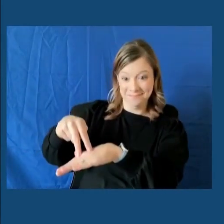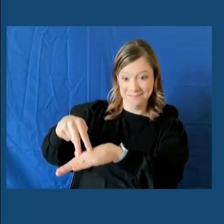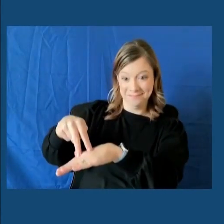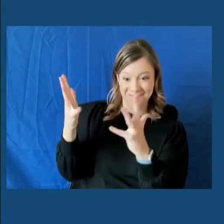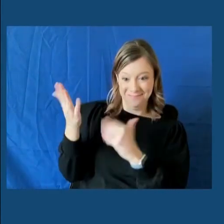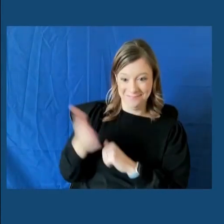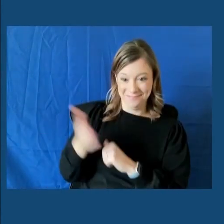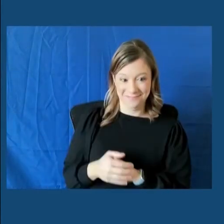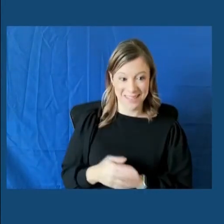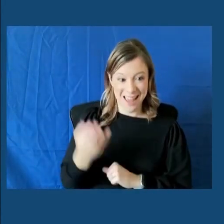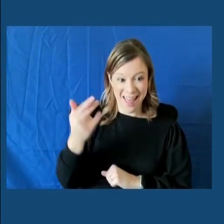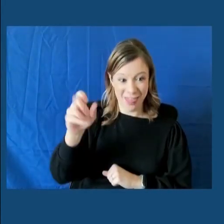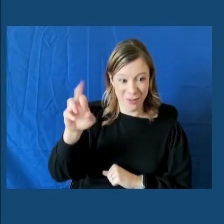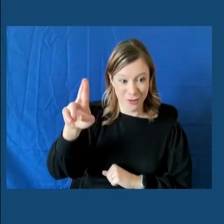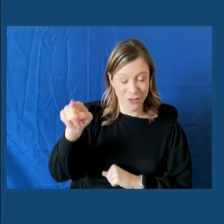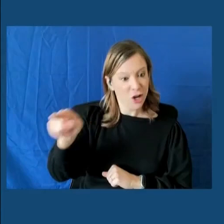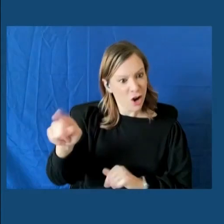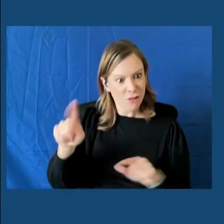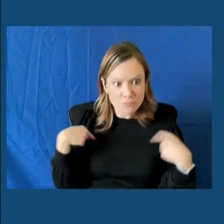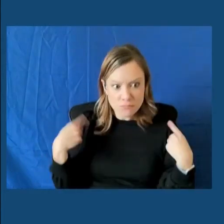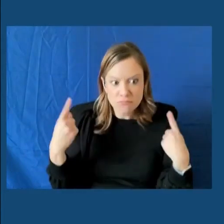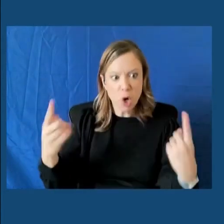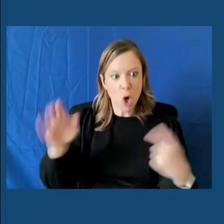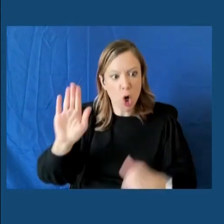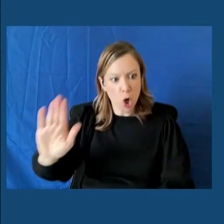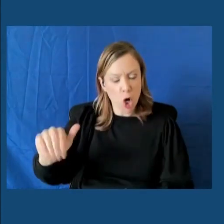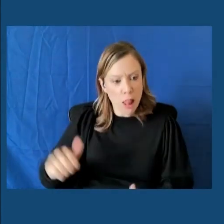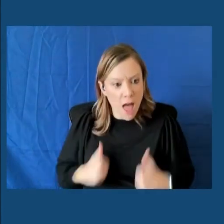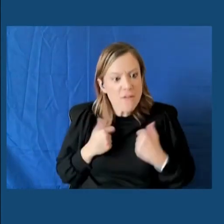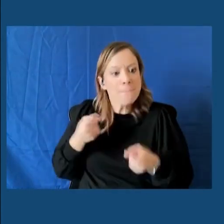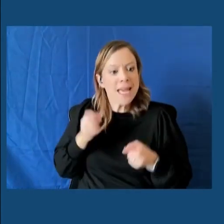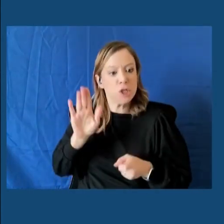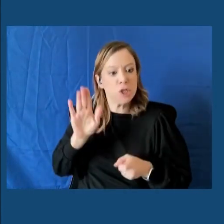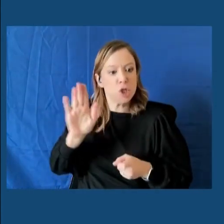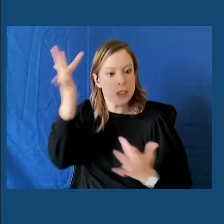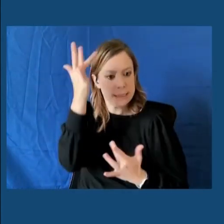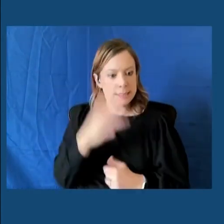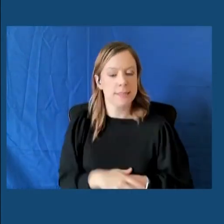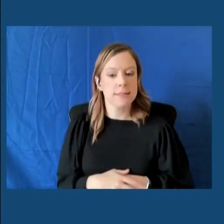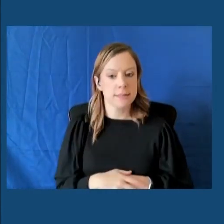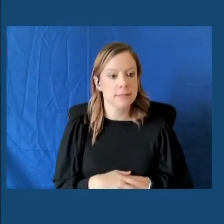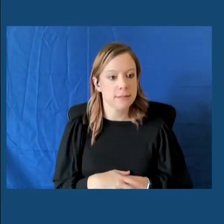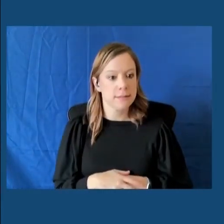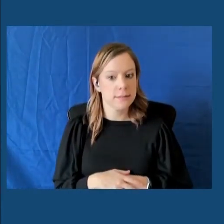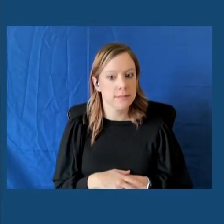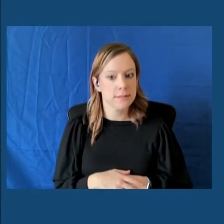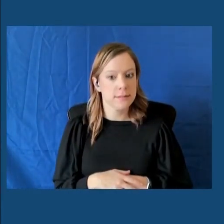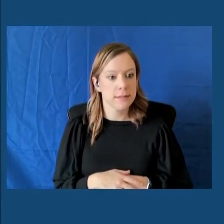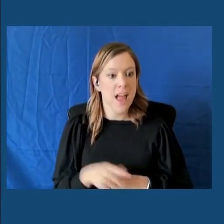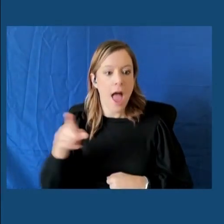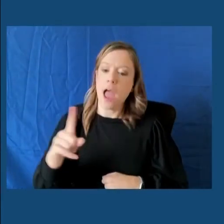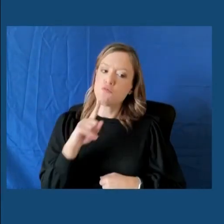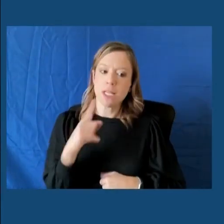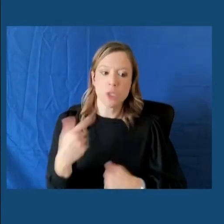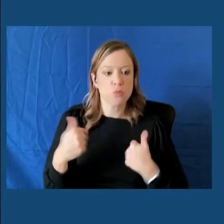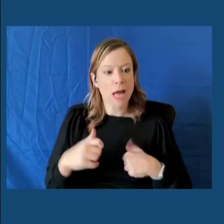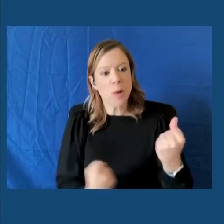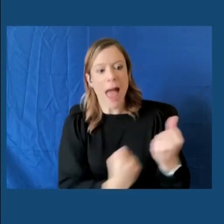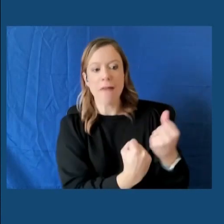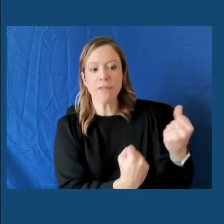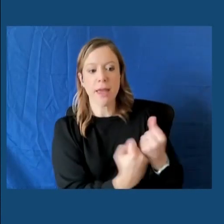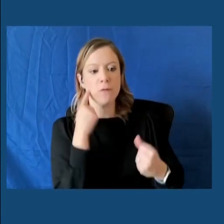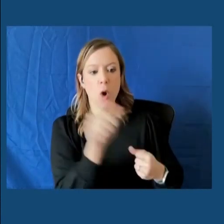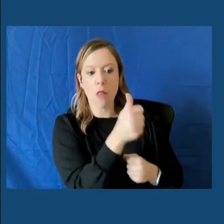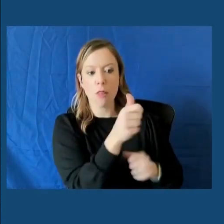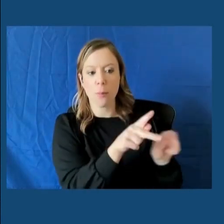She has spent her life managing her own disease while fighting on behalf of others, so students don't have